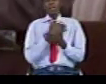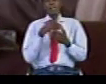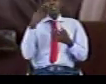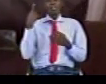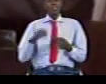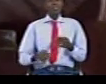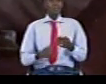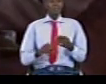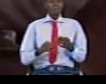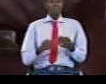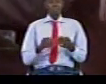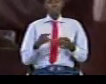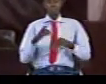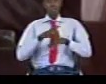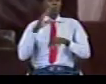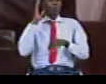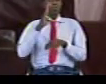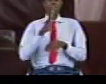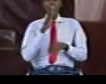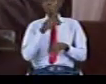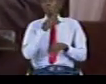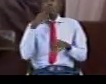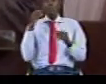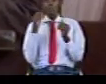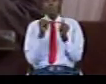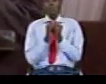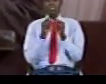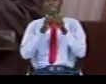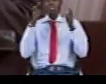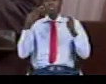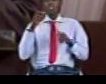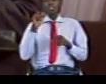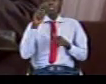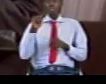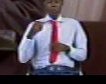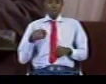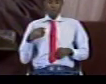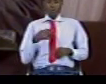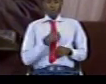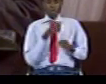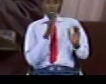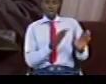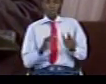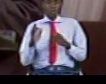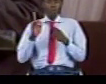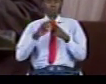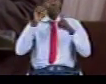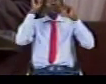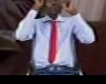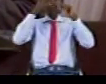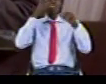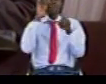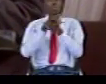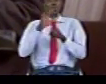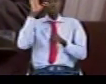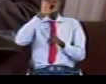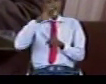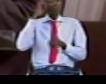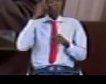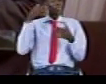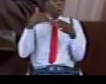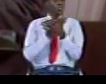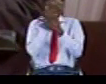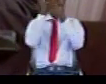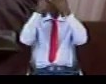heat. Nevertheless, we, according to his promise, what are you looking for? Look for new heavens and a new